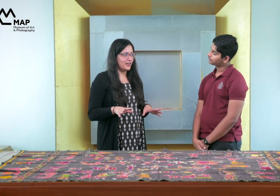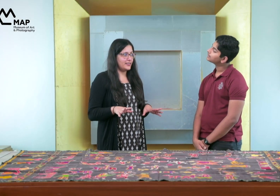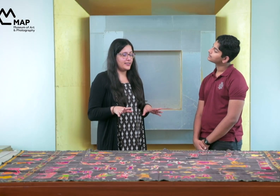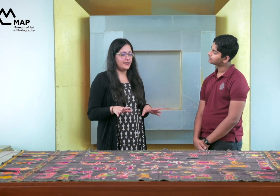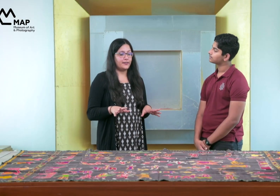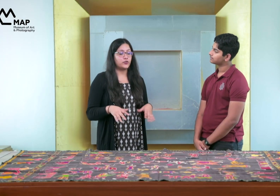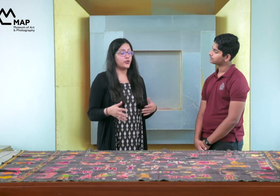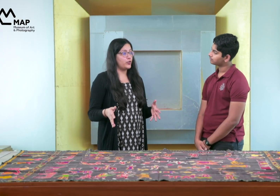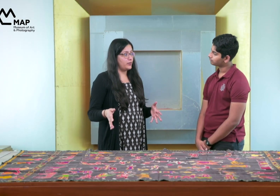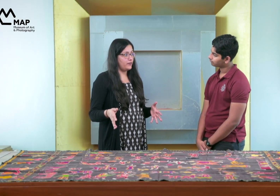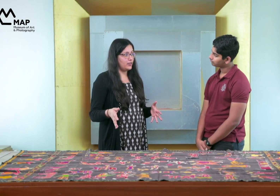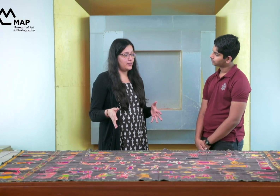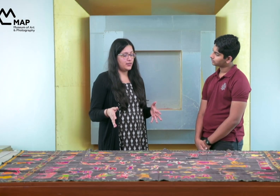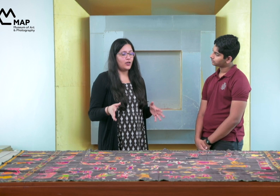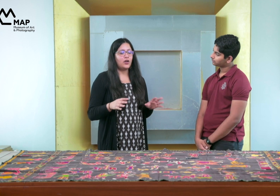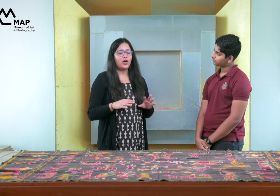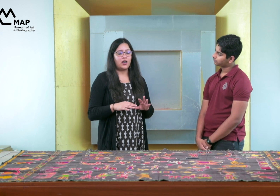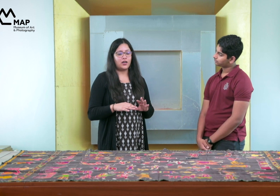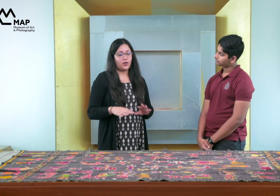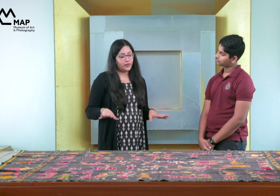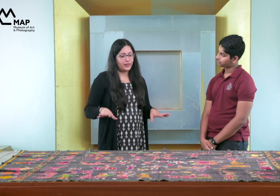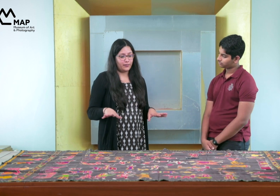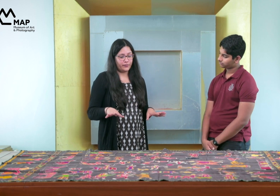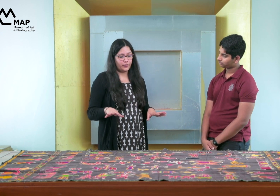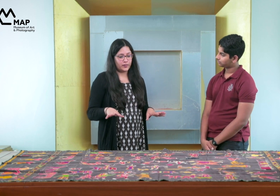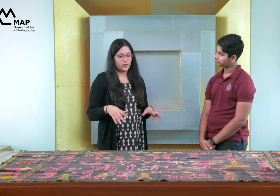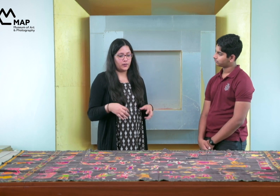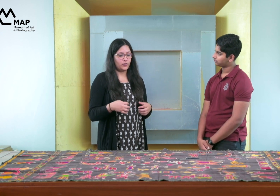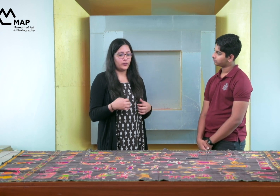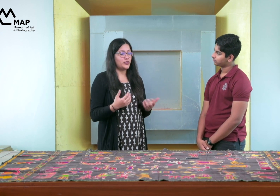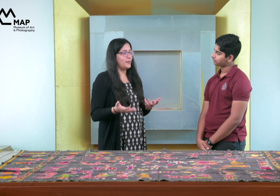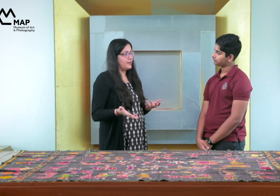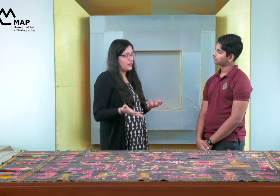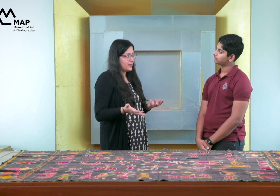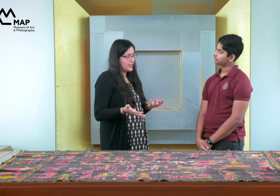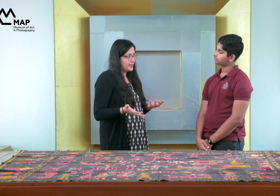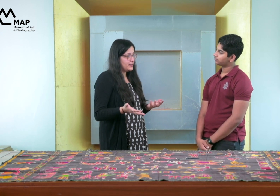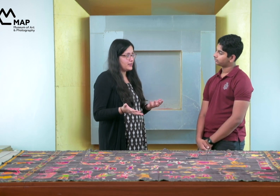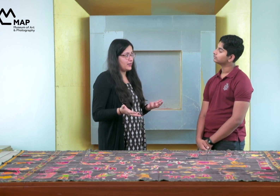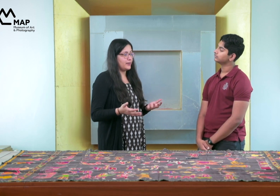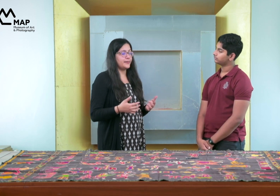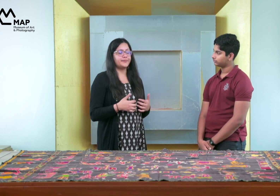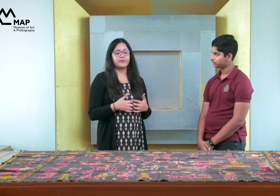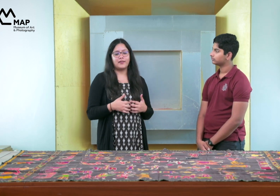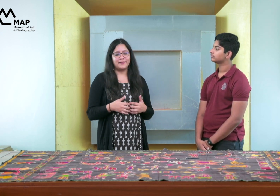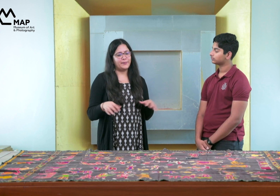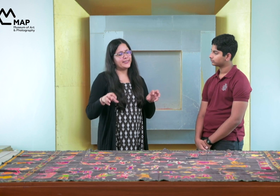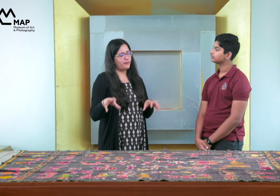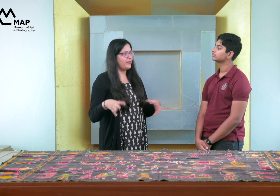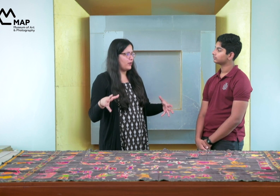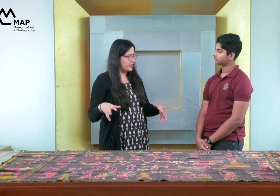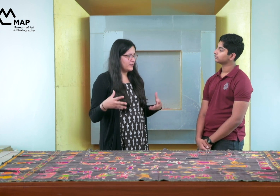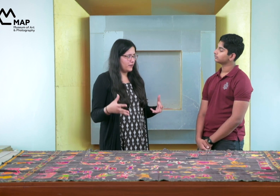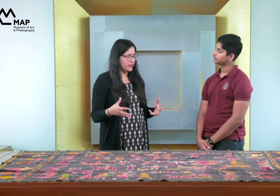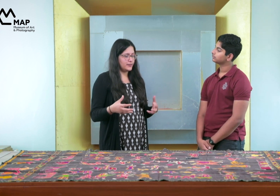of Phulkaris that tend to show human figures. A lot of them focus on more geometric designs, maybe